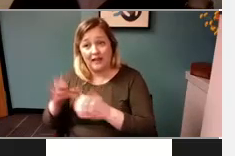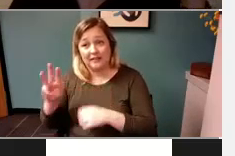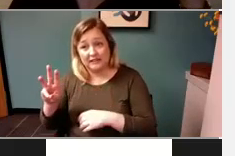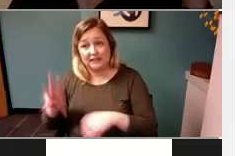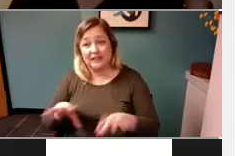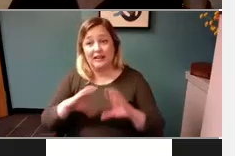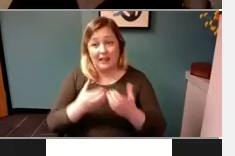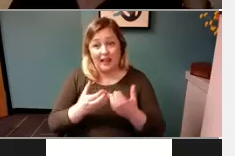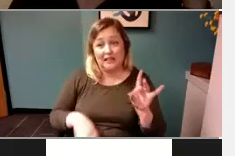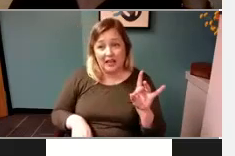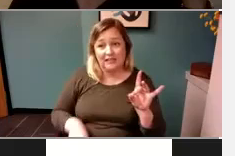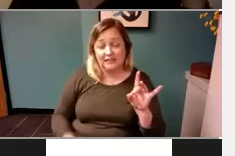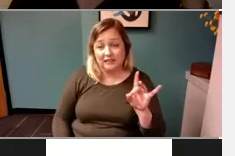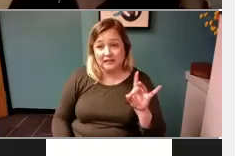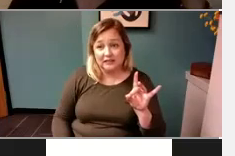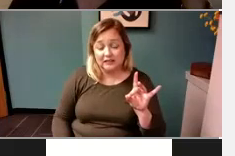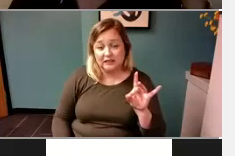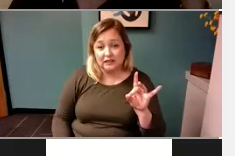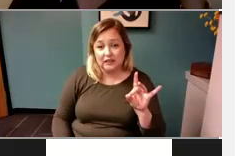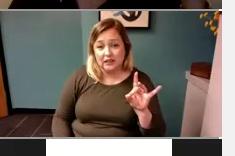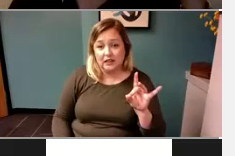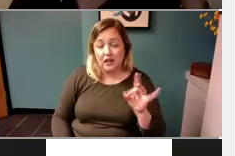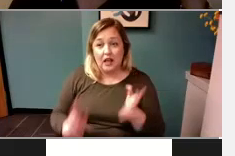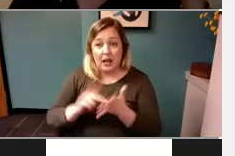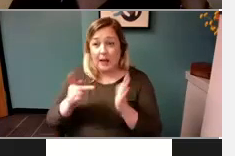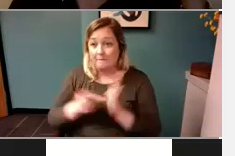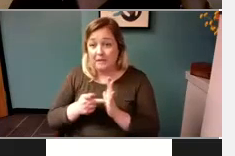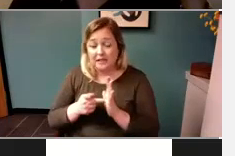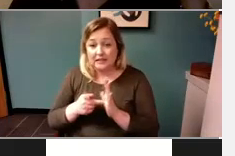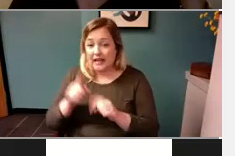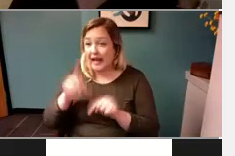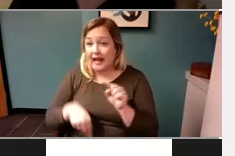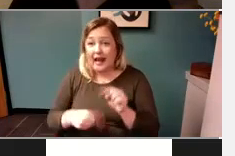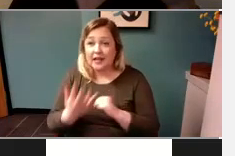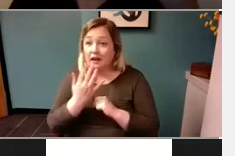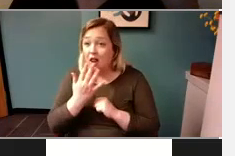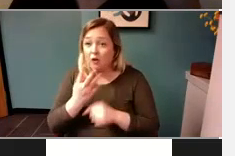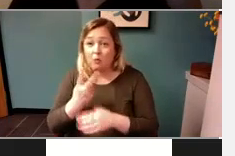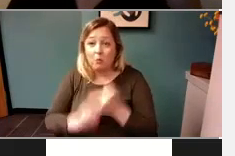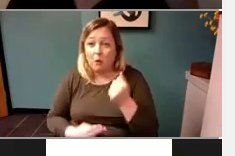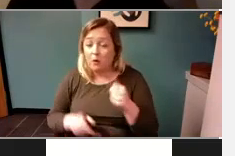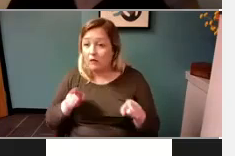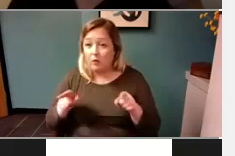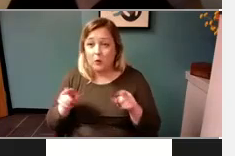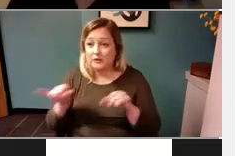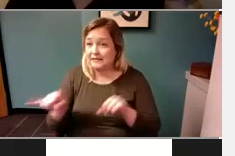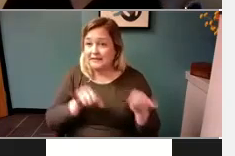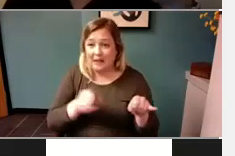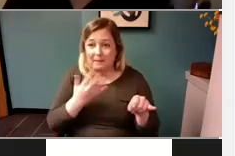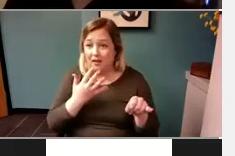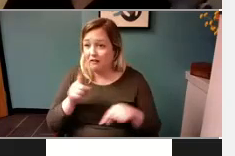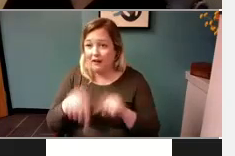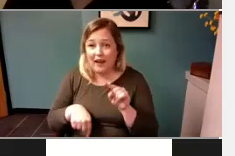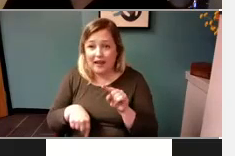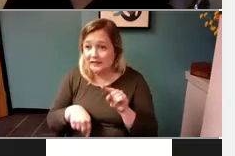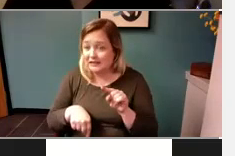right? So in that scenario, we cannot color both 8 and 6 in the same color. So imagine that the